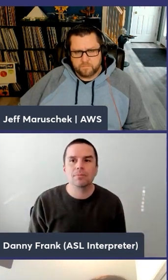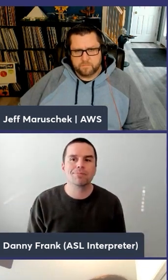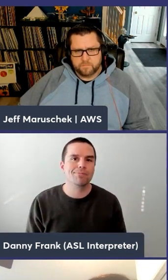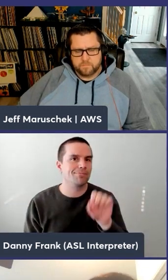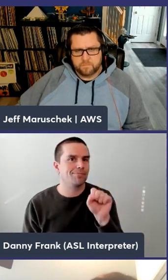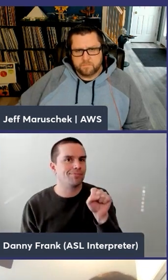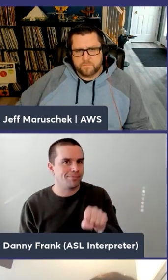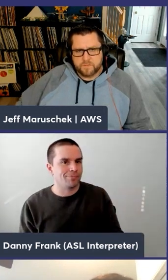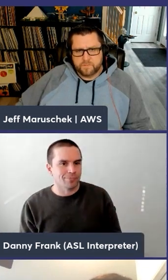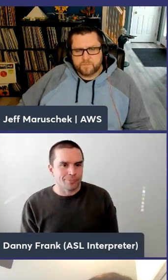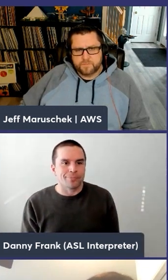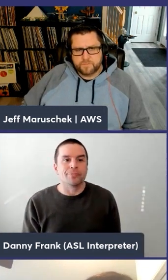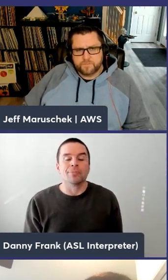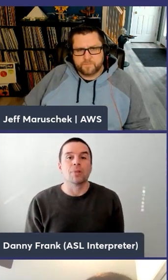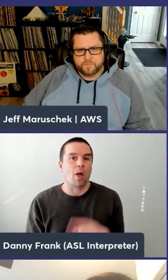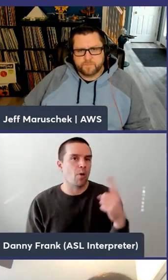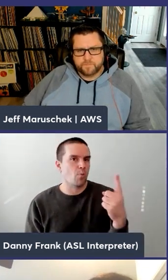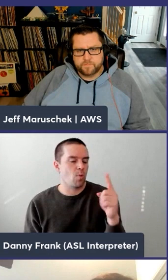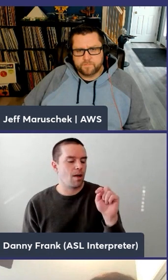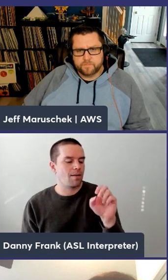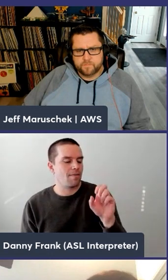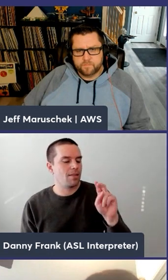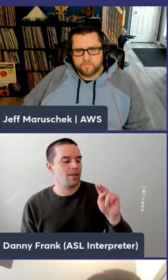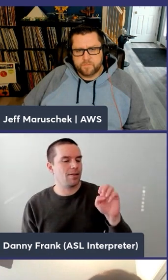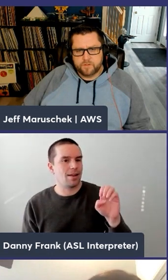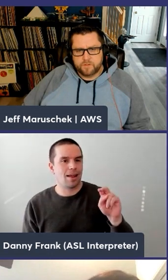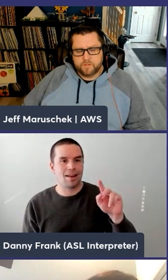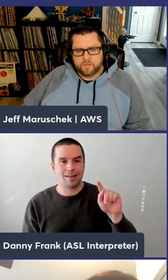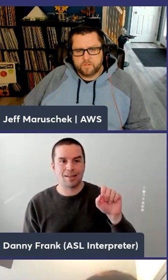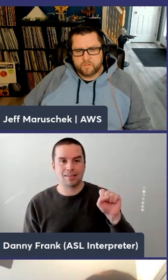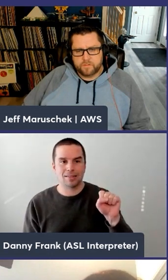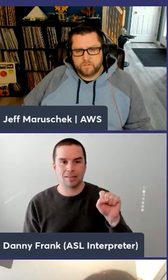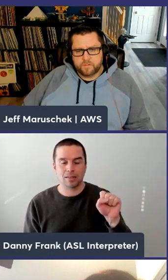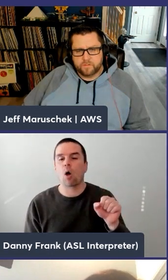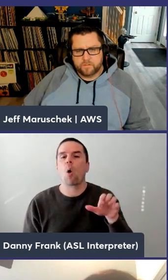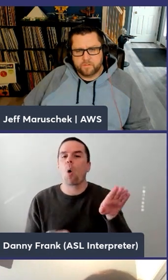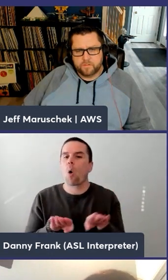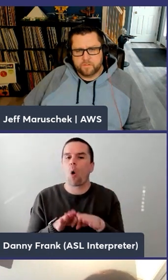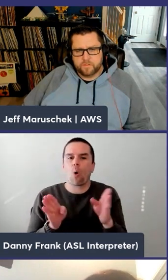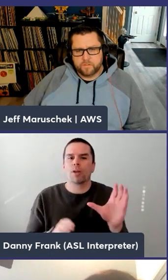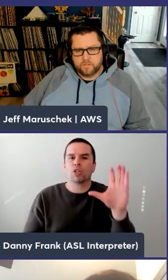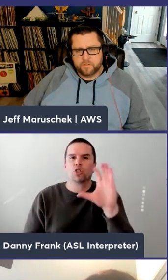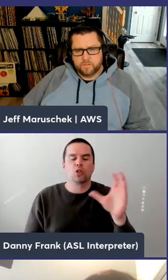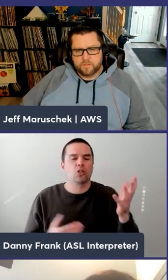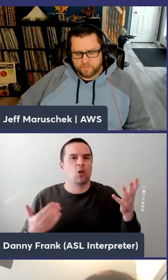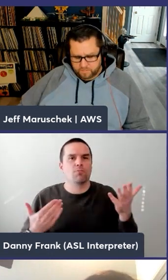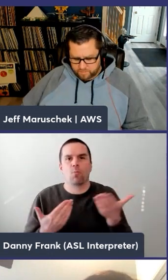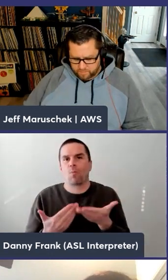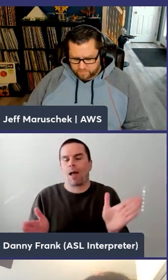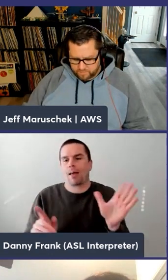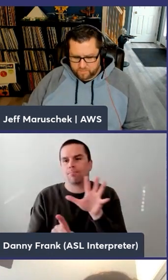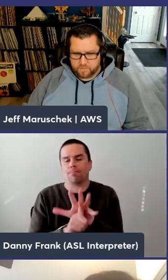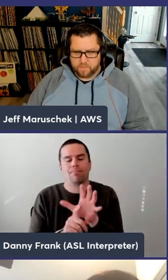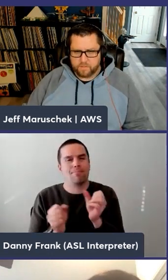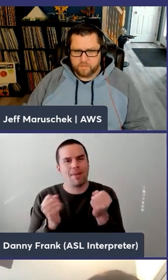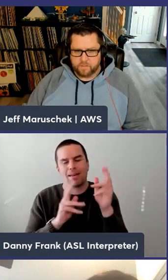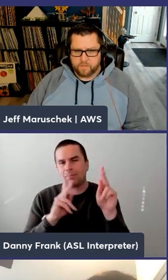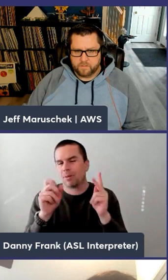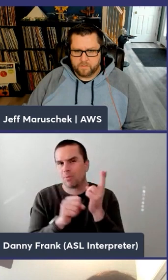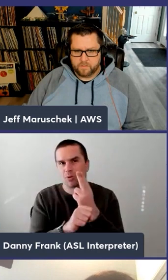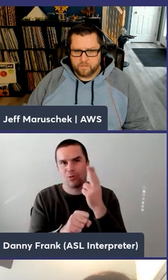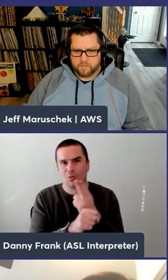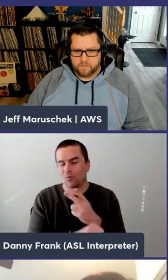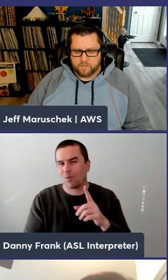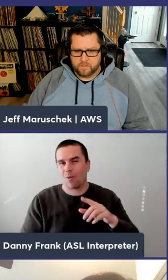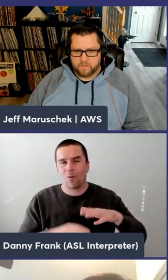Absolutely. And one of the tenets, right? OpenSearch is widely popular. It's already used by thousands of customers, hundreds and thousands